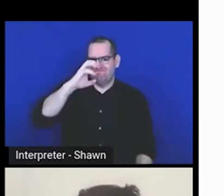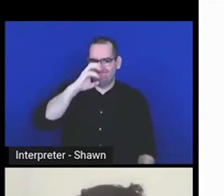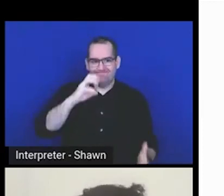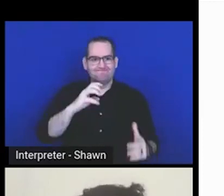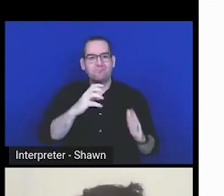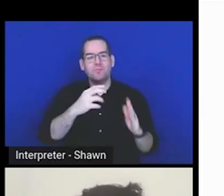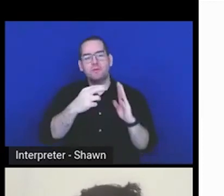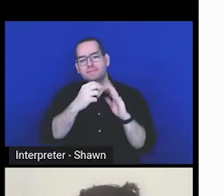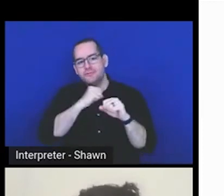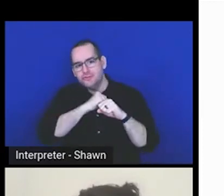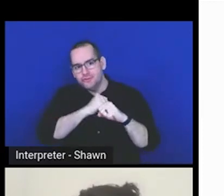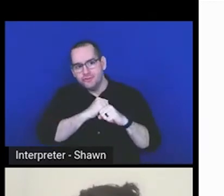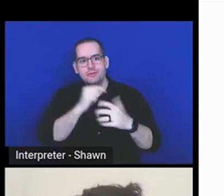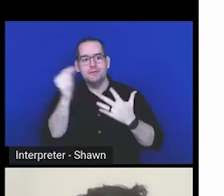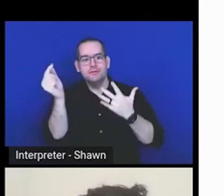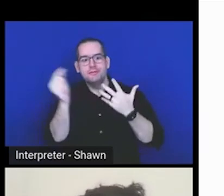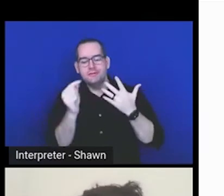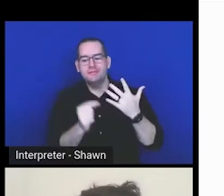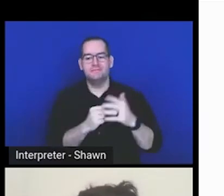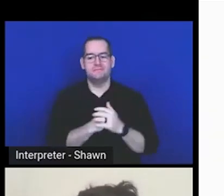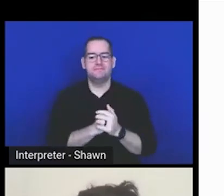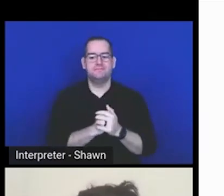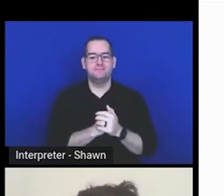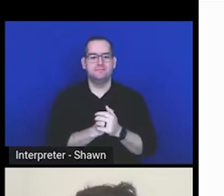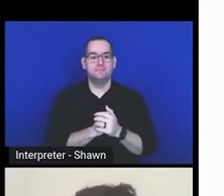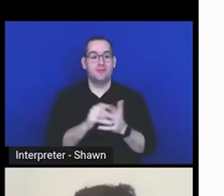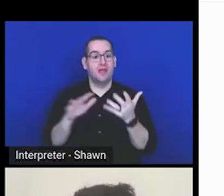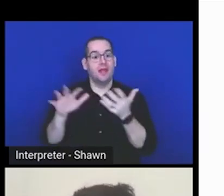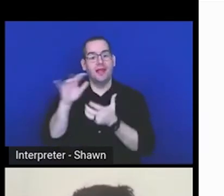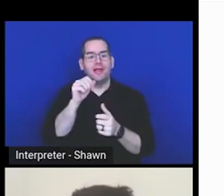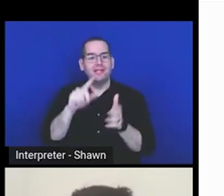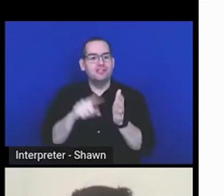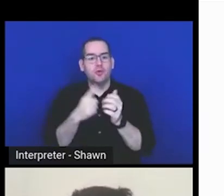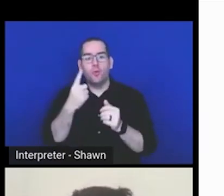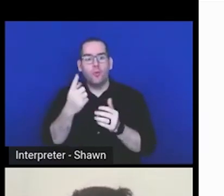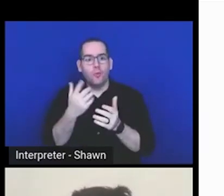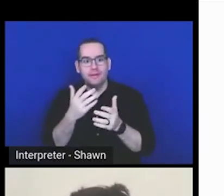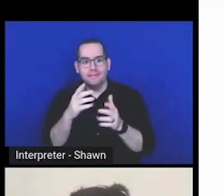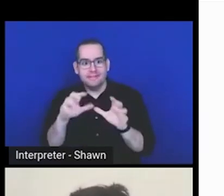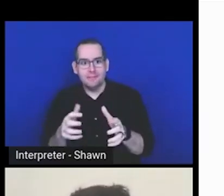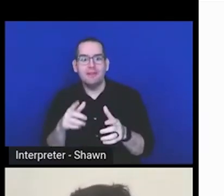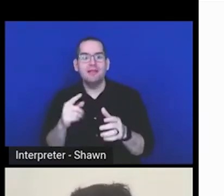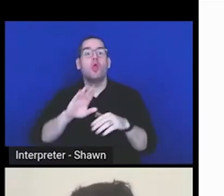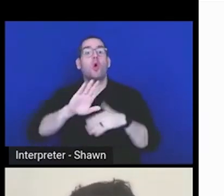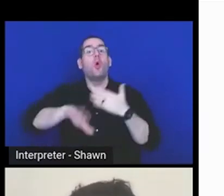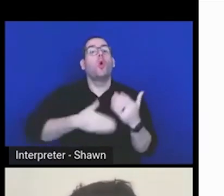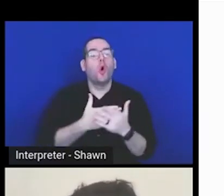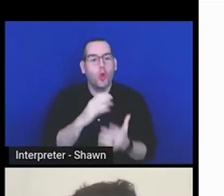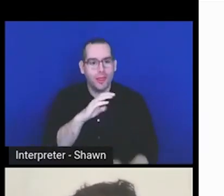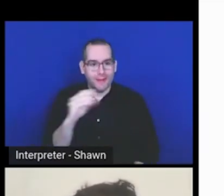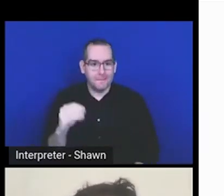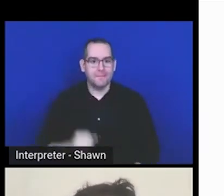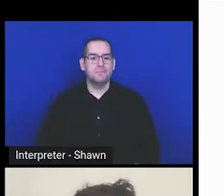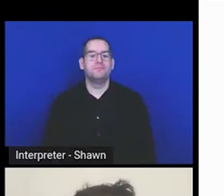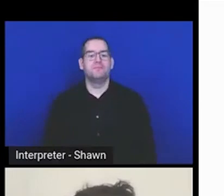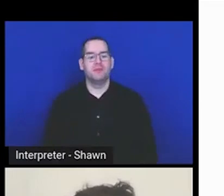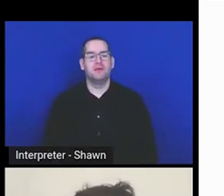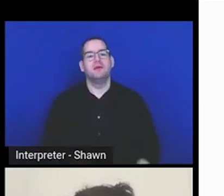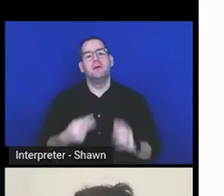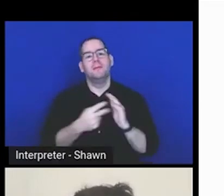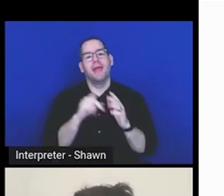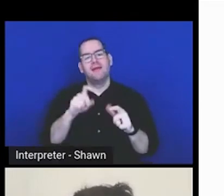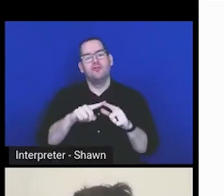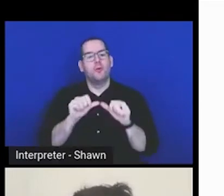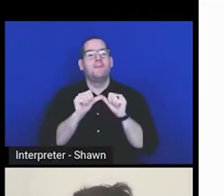controls. And when you go to the cloud, it's not just one team that does it. It's the whole company. So we have to maintain